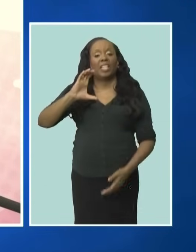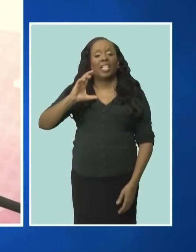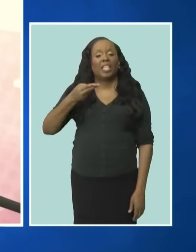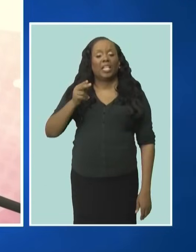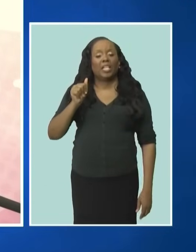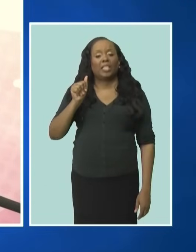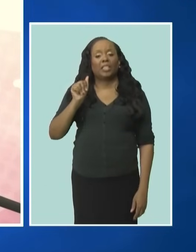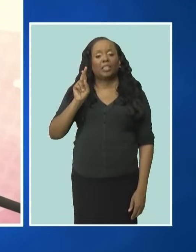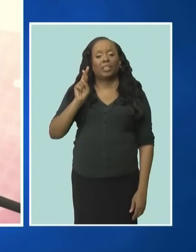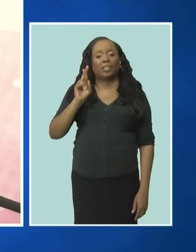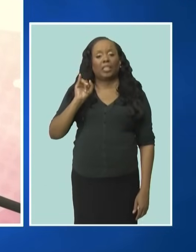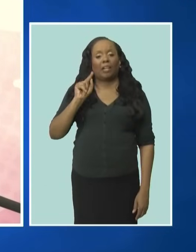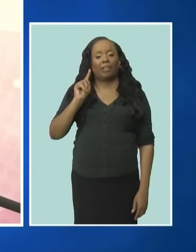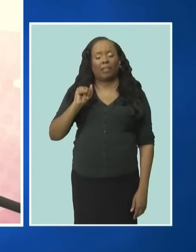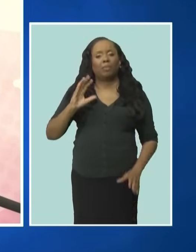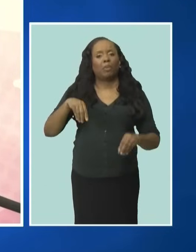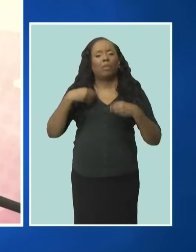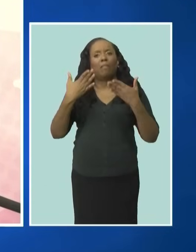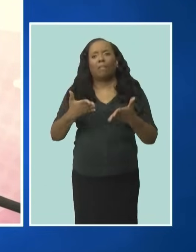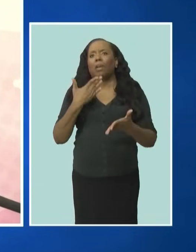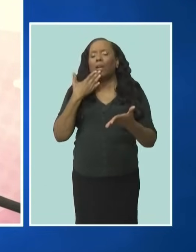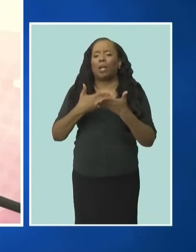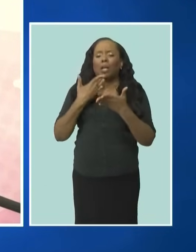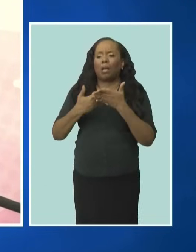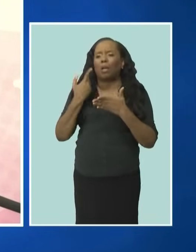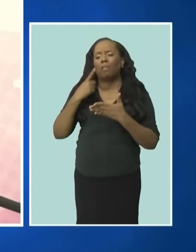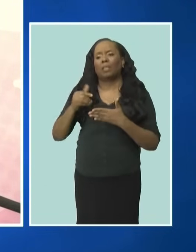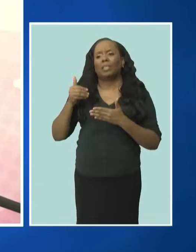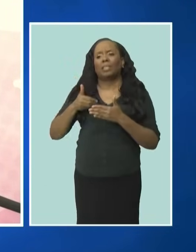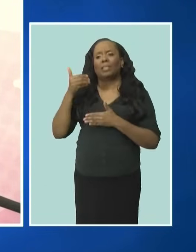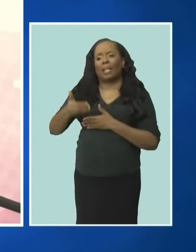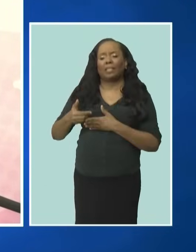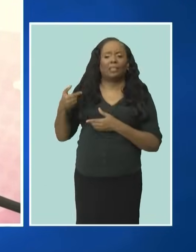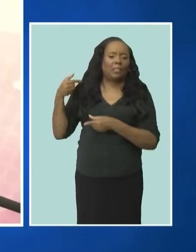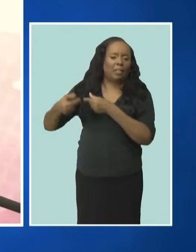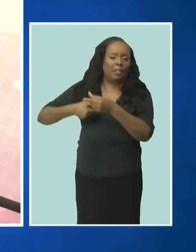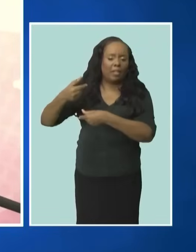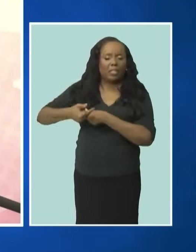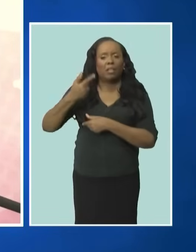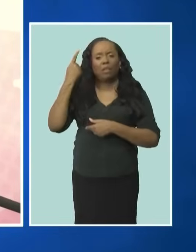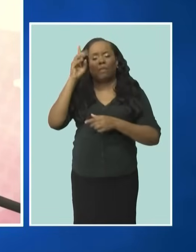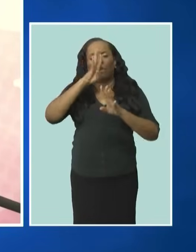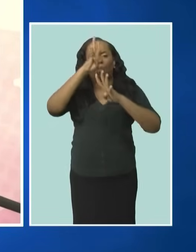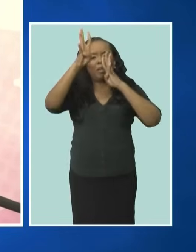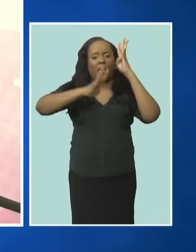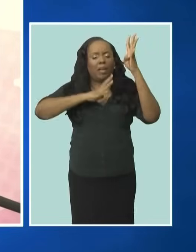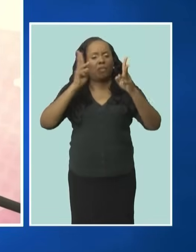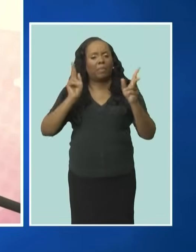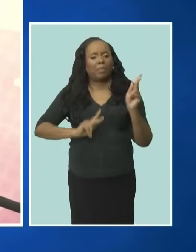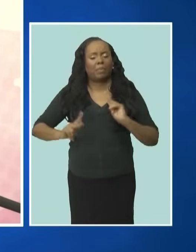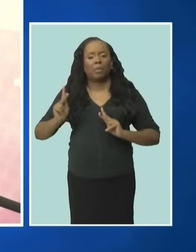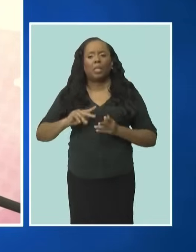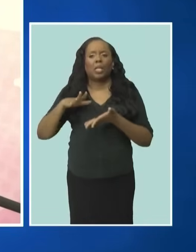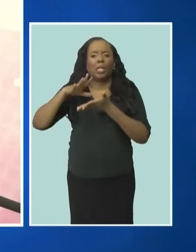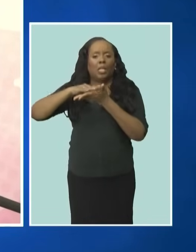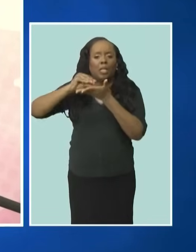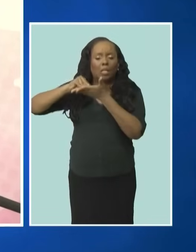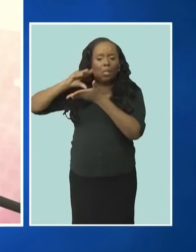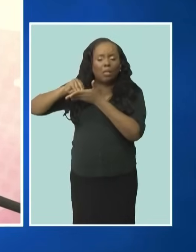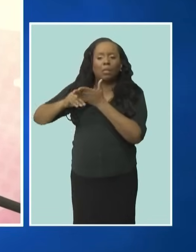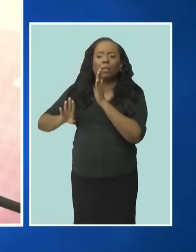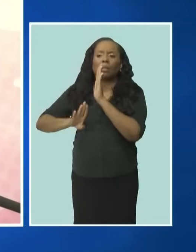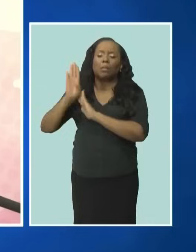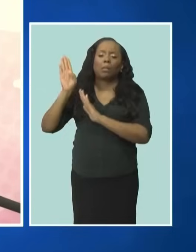meaningful opportunities for the next generation of creatives to learn, to grow, and to